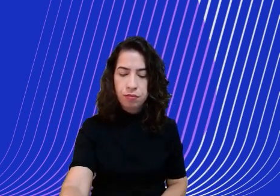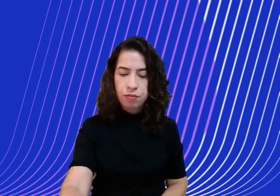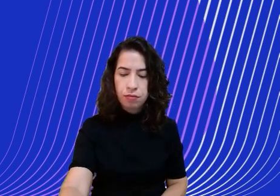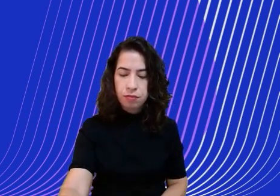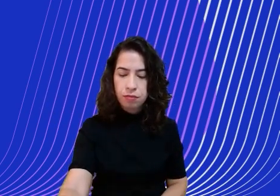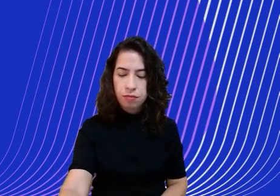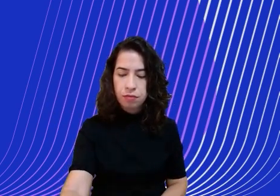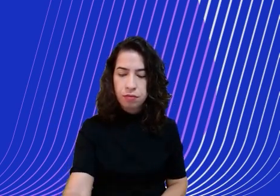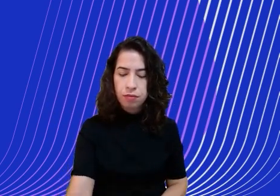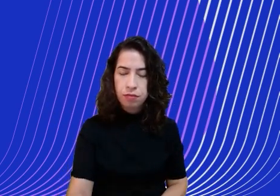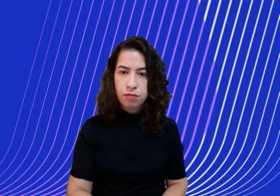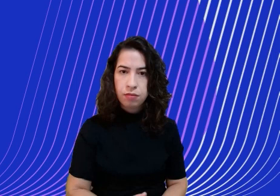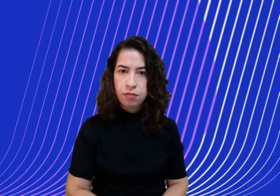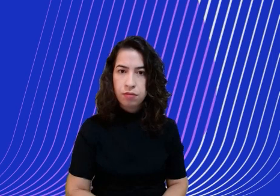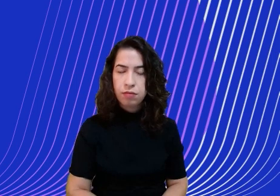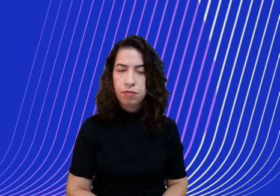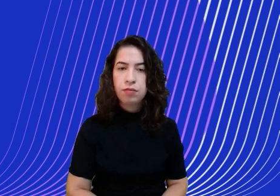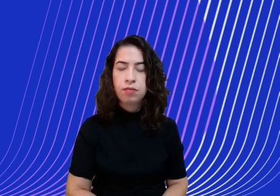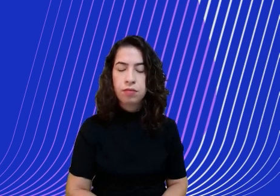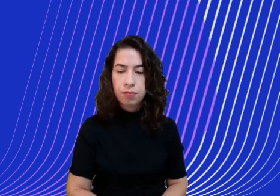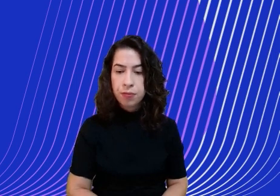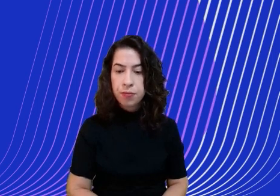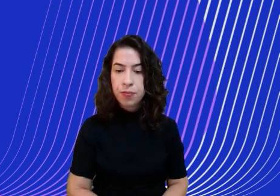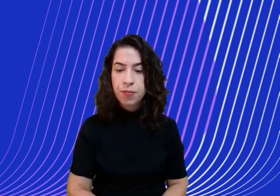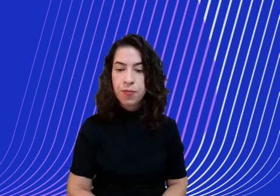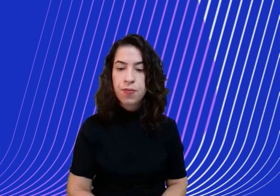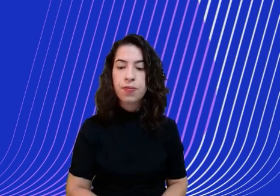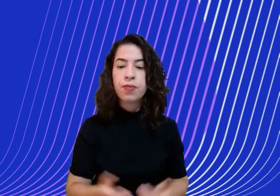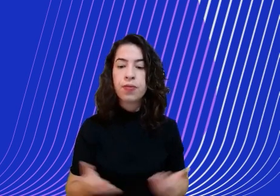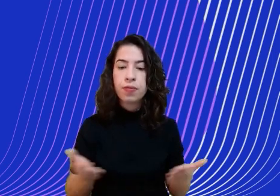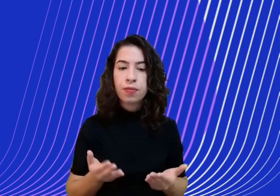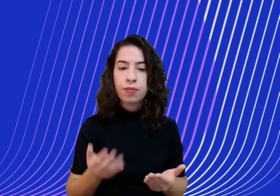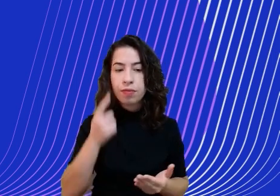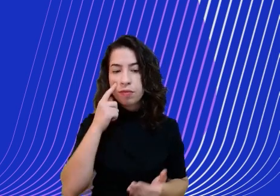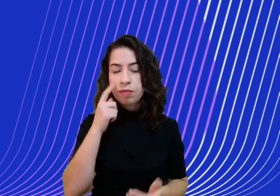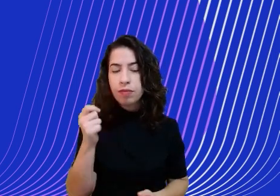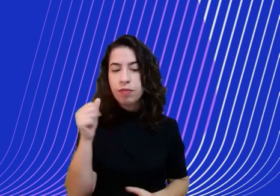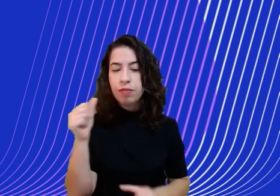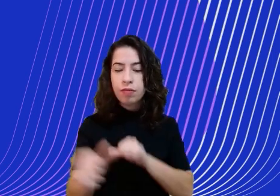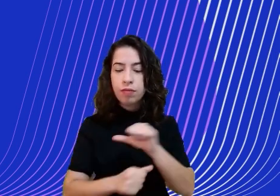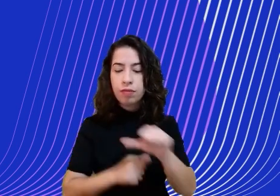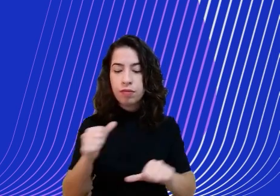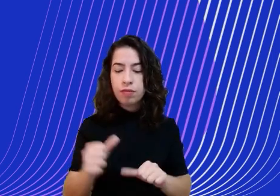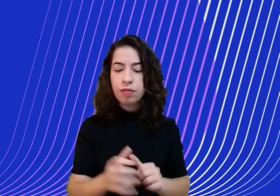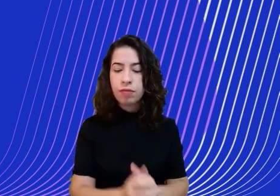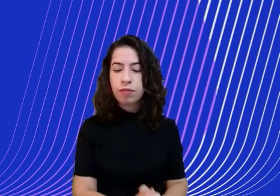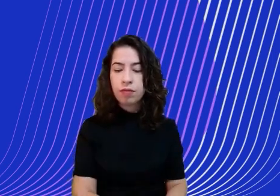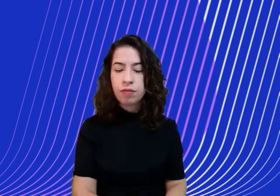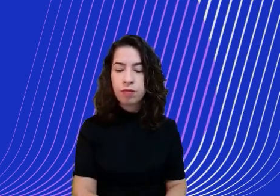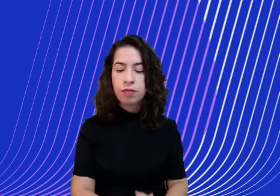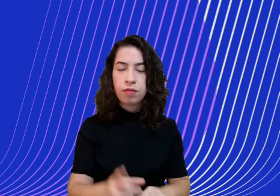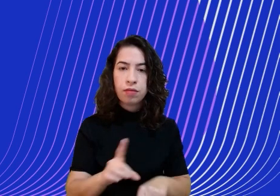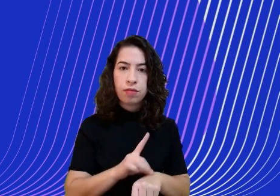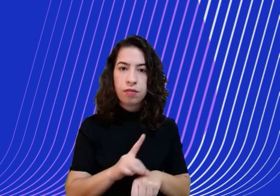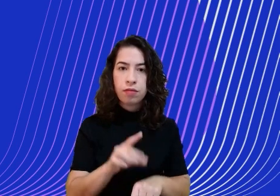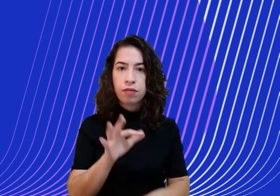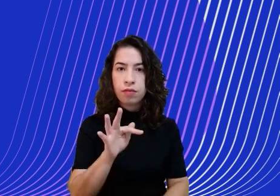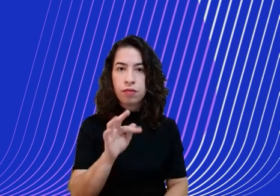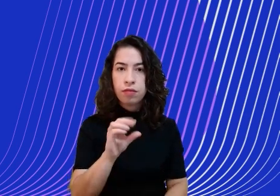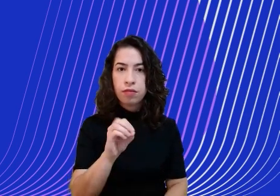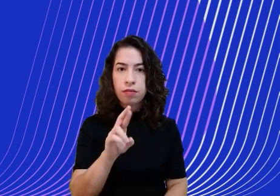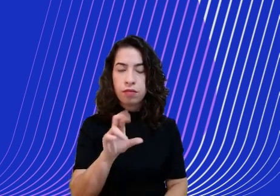our daily routine. Now we have the agroforestry. It was different in my presentation, that was the digital forest